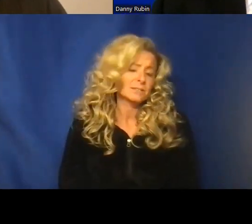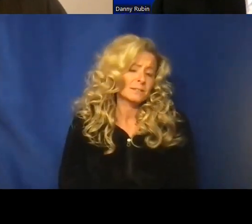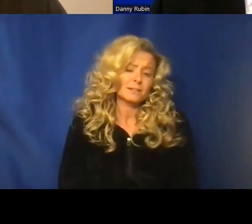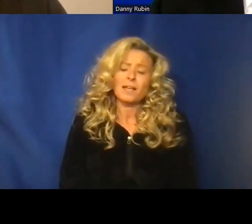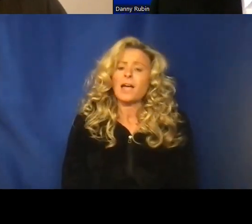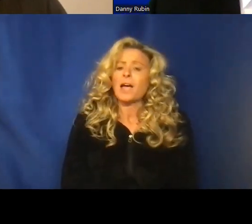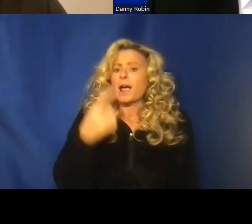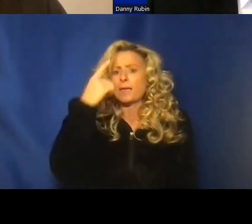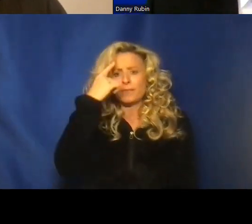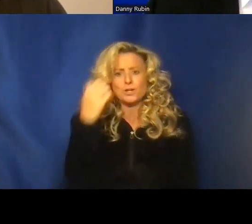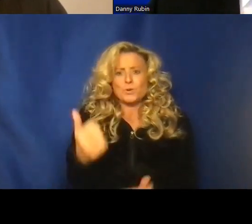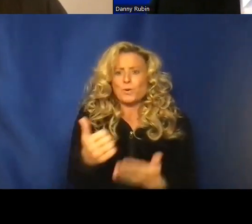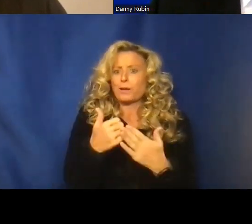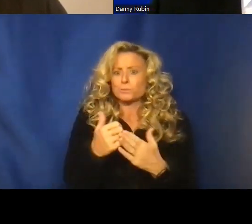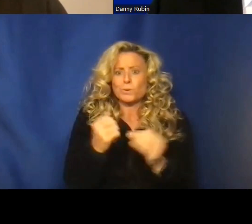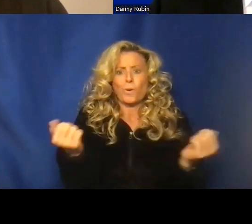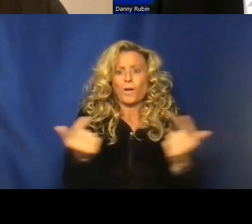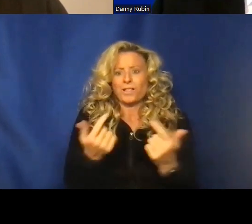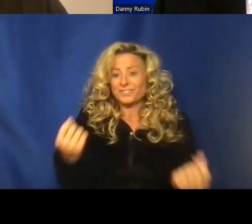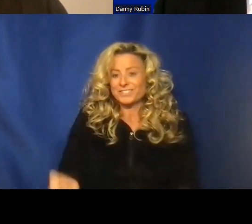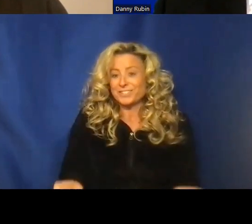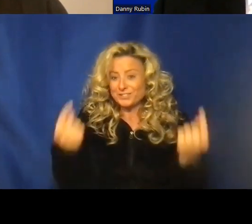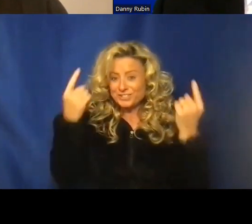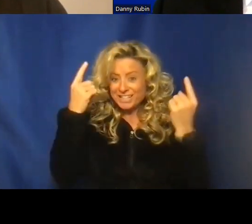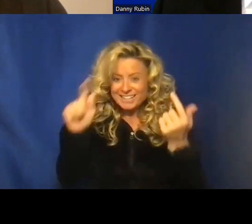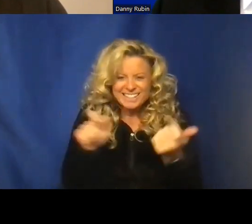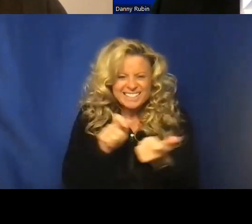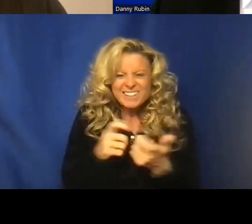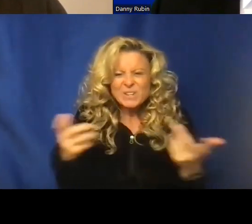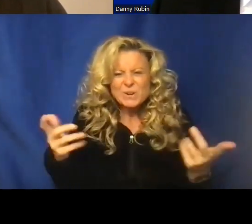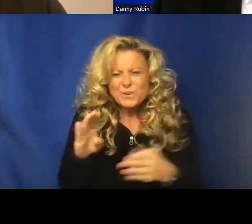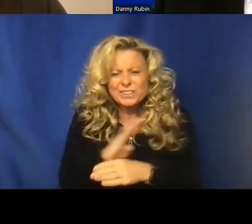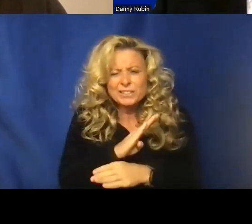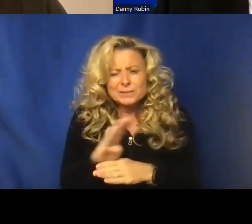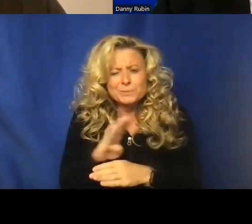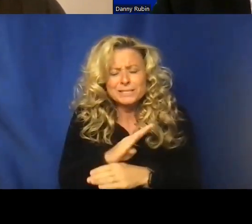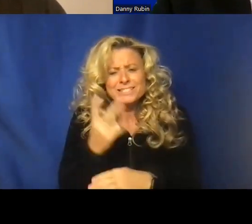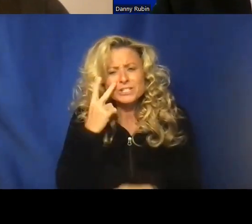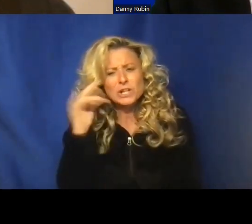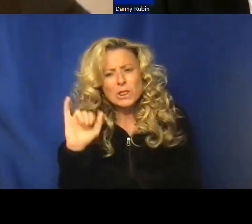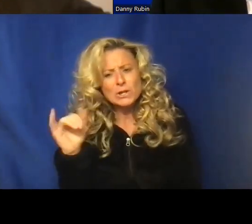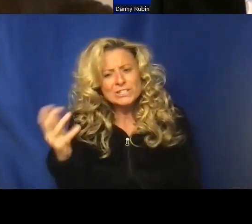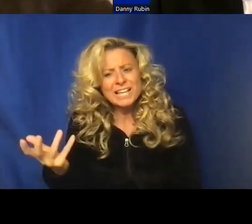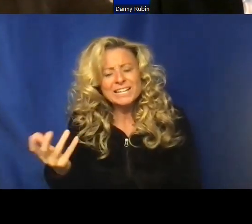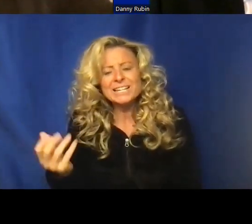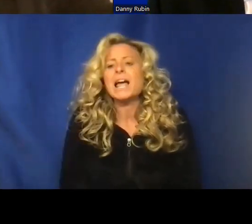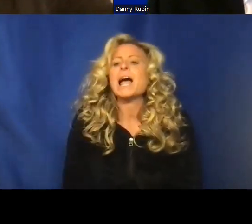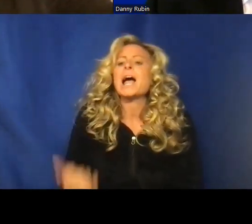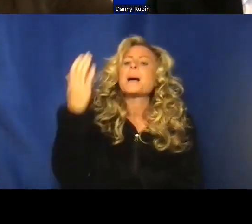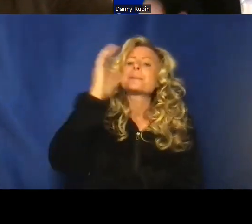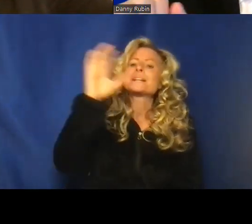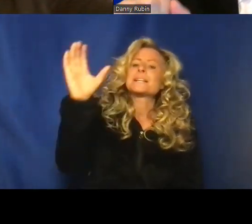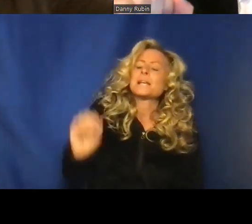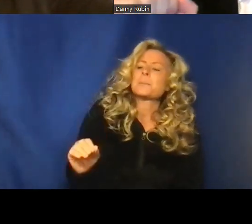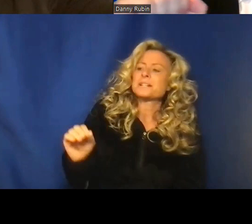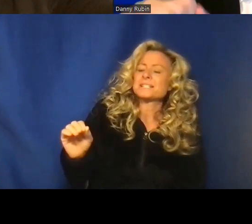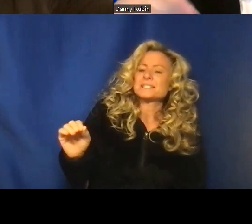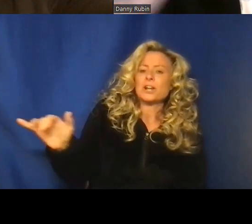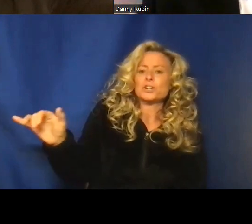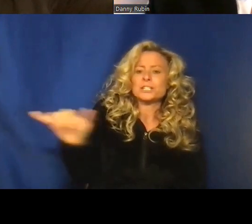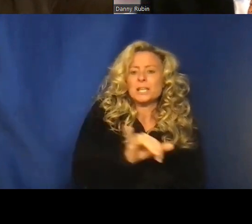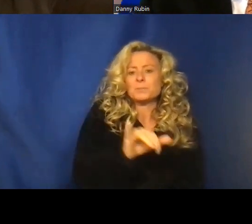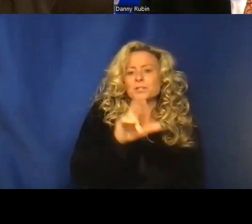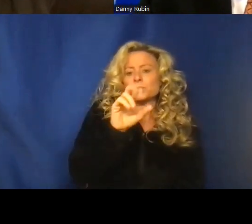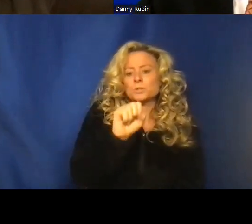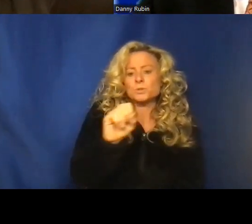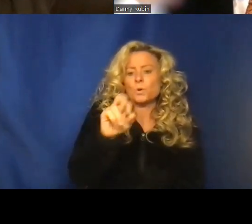you helped all of us understand like just what this business is. How many companies are there like Sorare that are